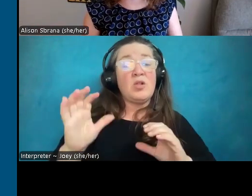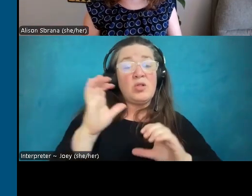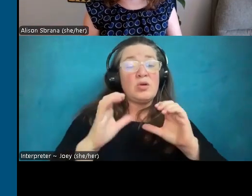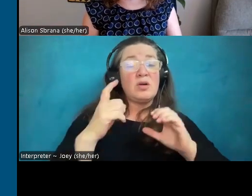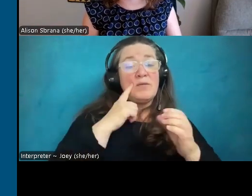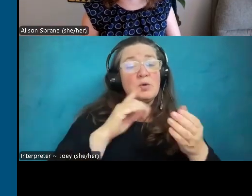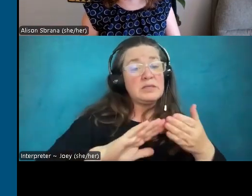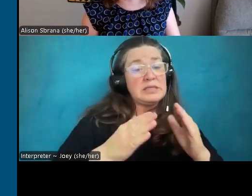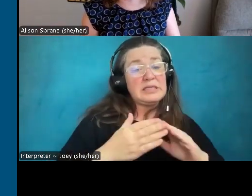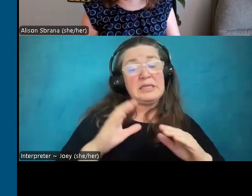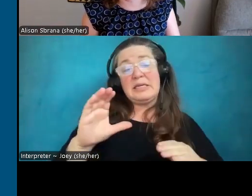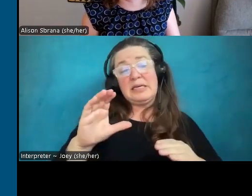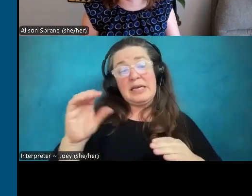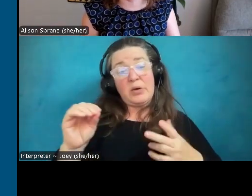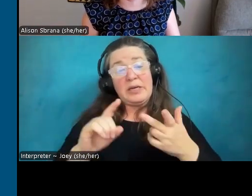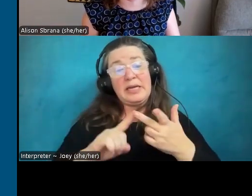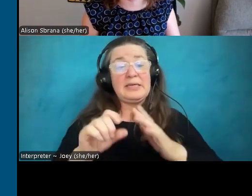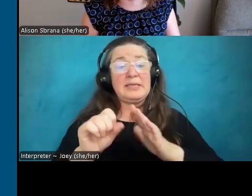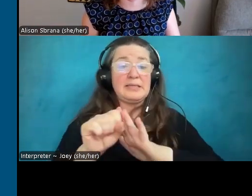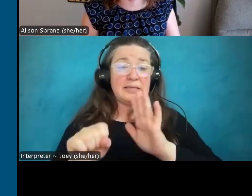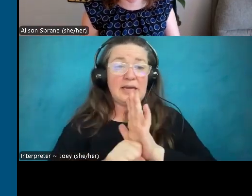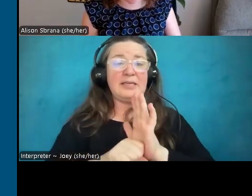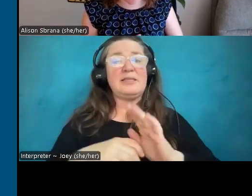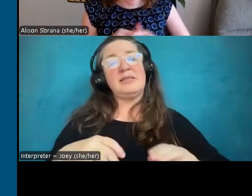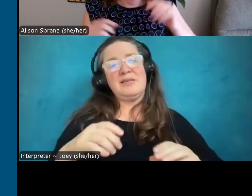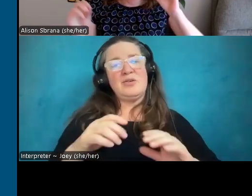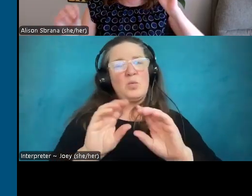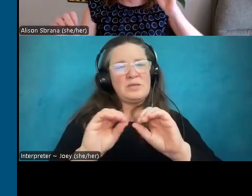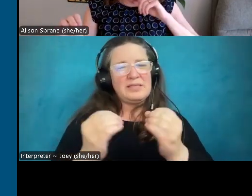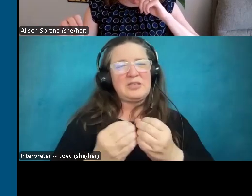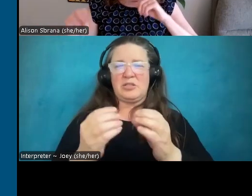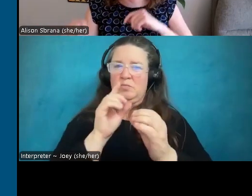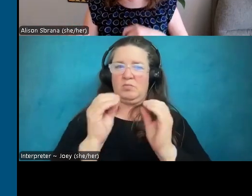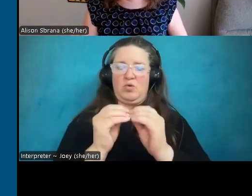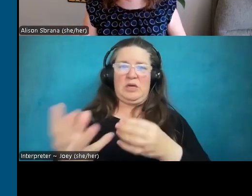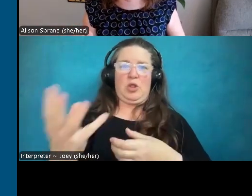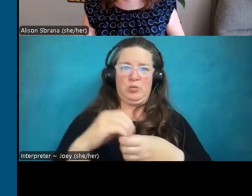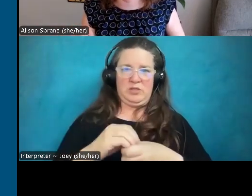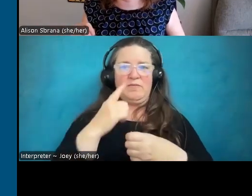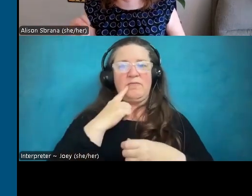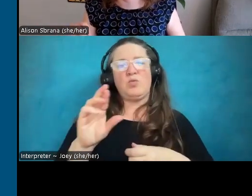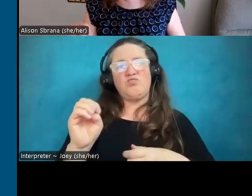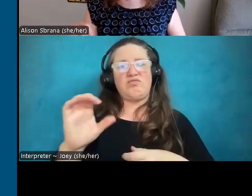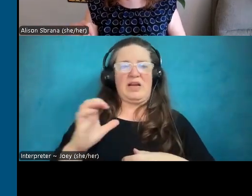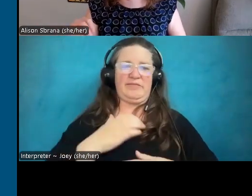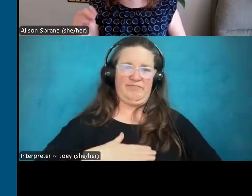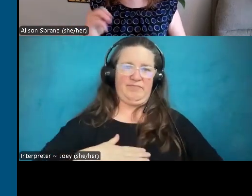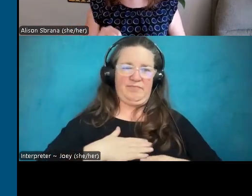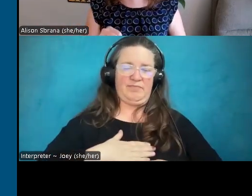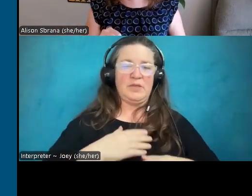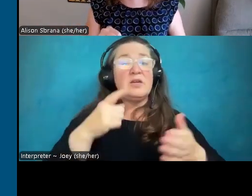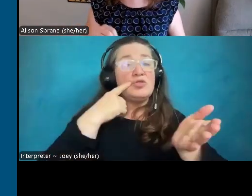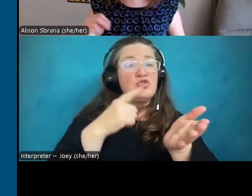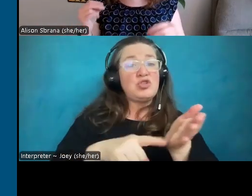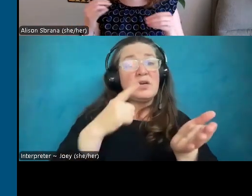you can look for more specialized nonprofit organizations. When you do this, make sure to look for low-income programs